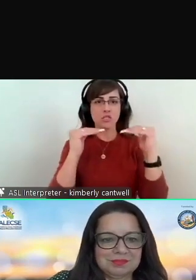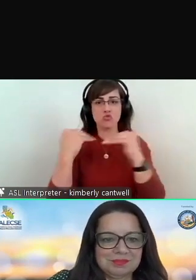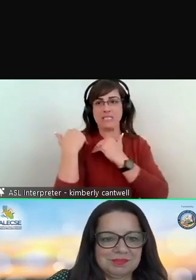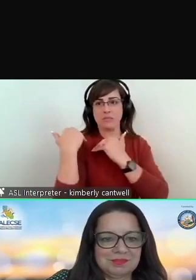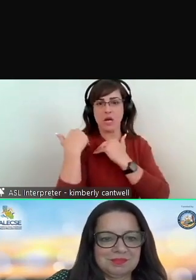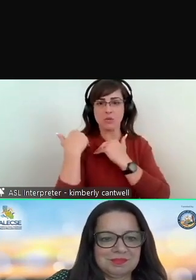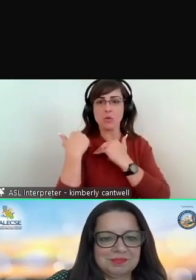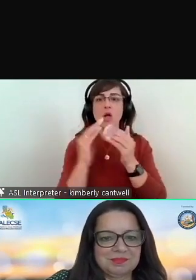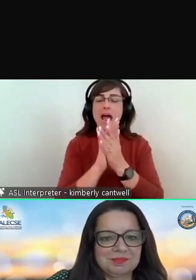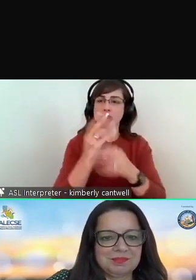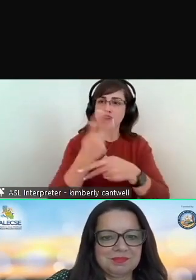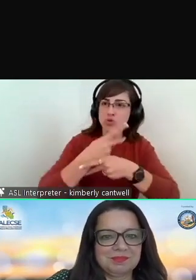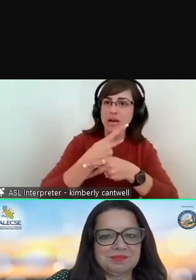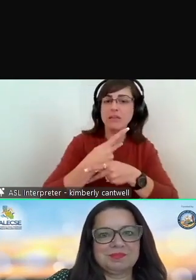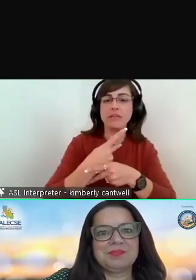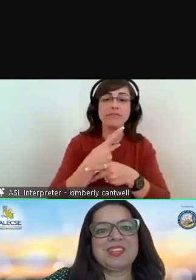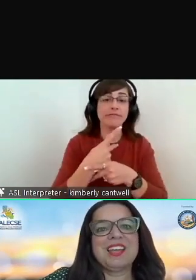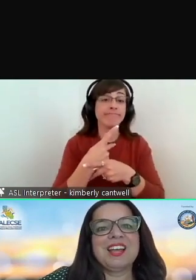are much, much greater.